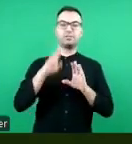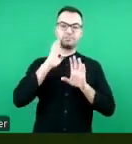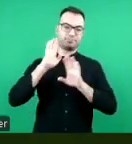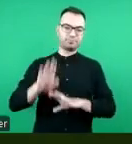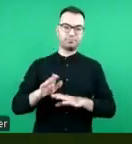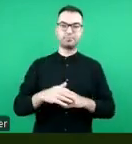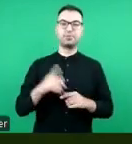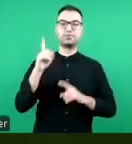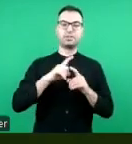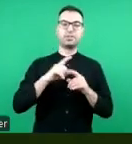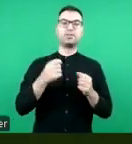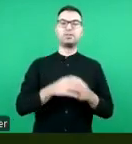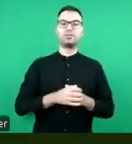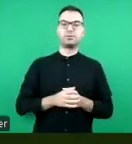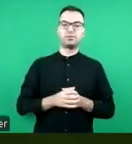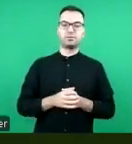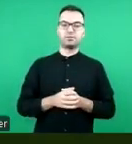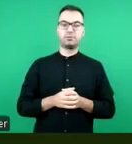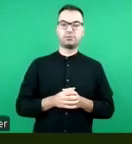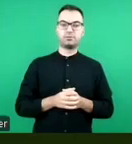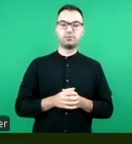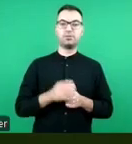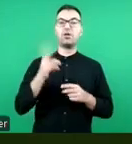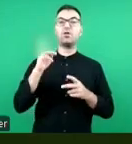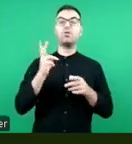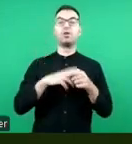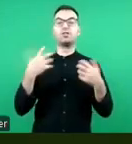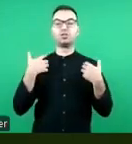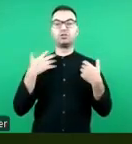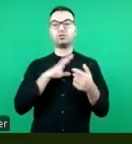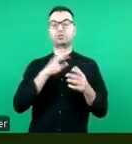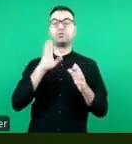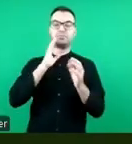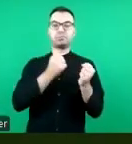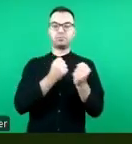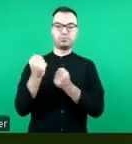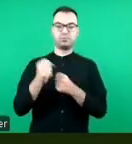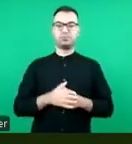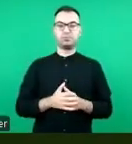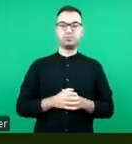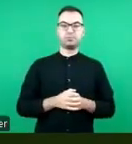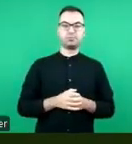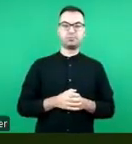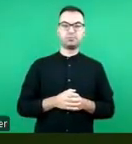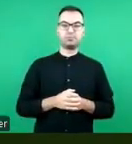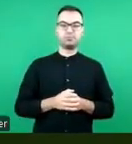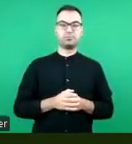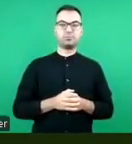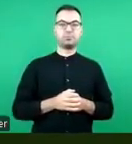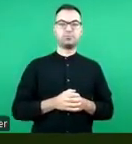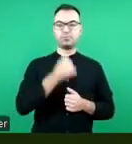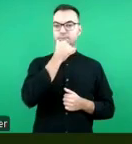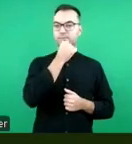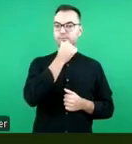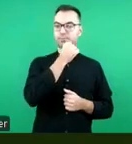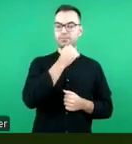and sometimes keeping survivors or any other kinds of structural key features or biological legacies. So I will